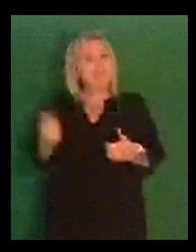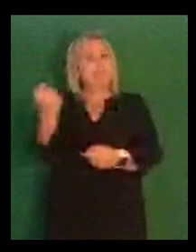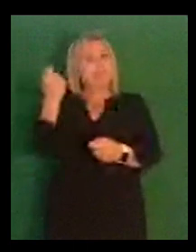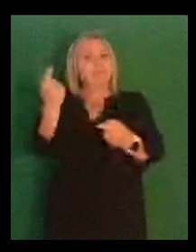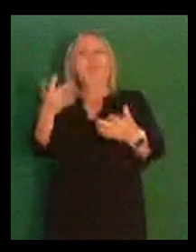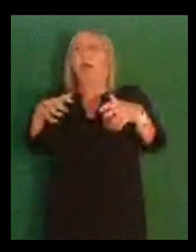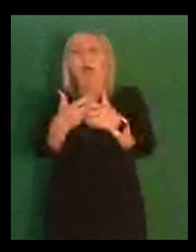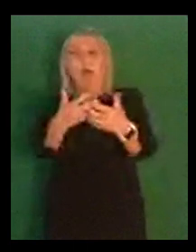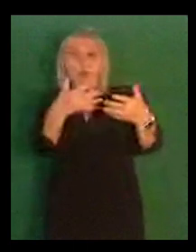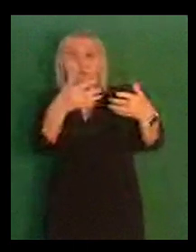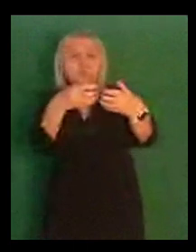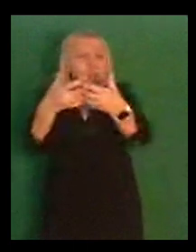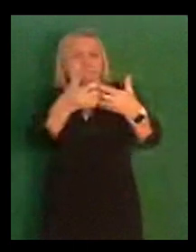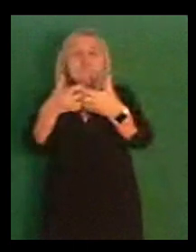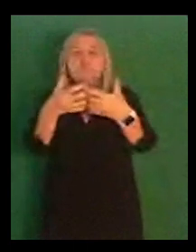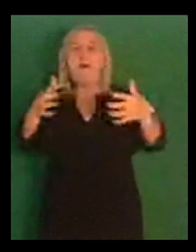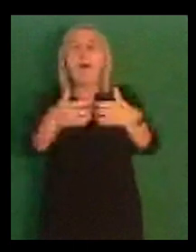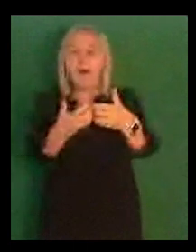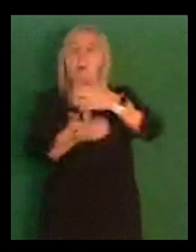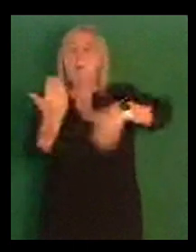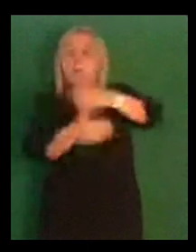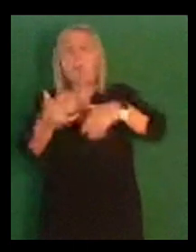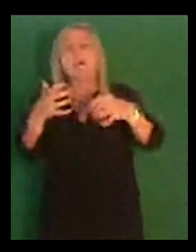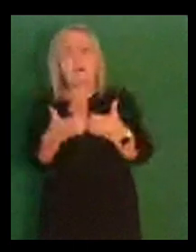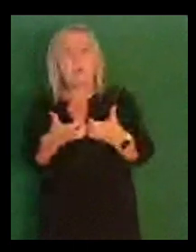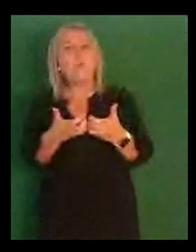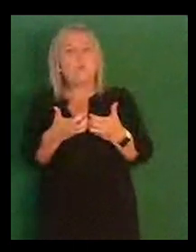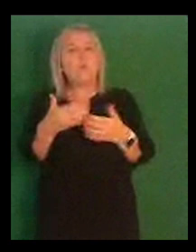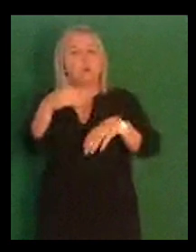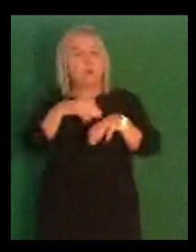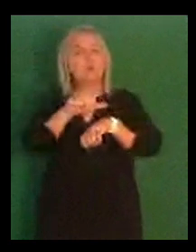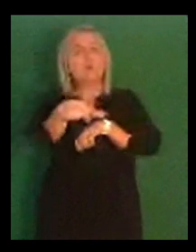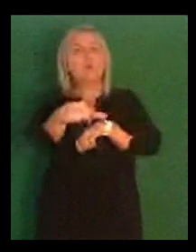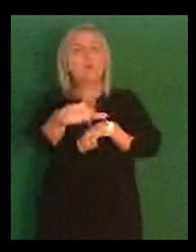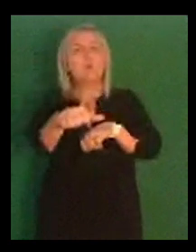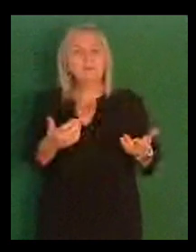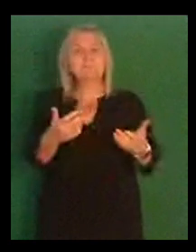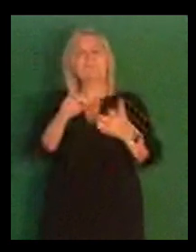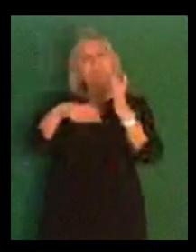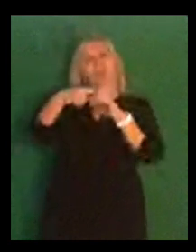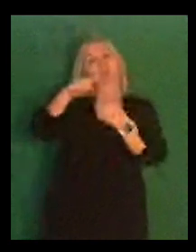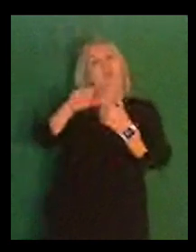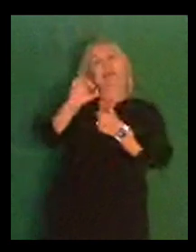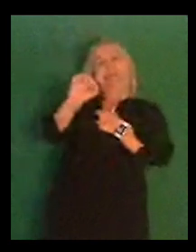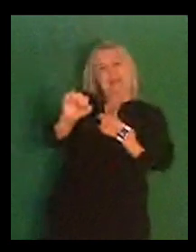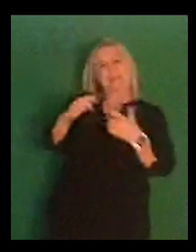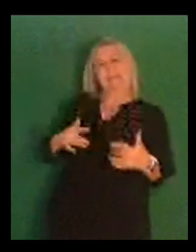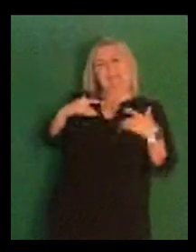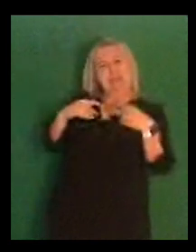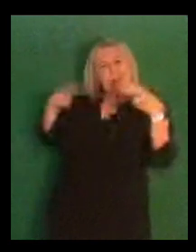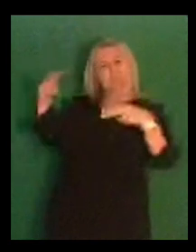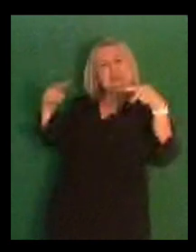where one kind of leads into the next, and what Jake's take on that kind of turbocharging, in a